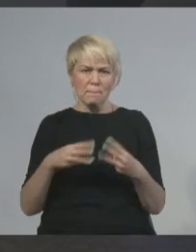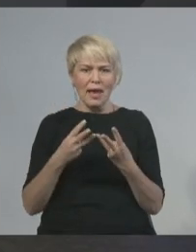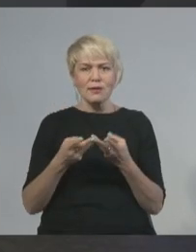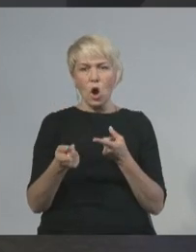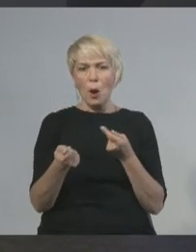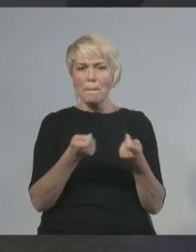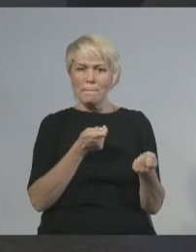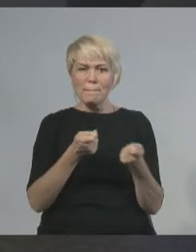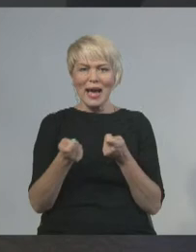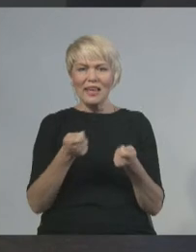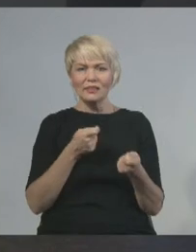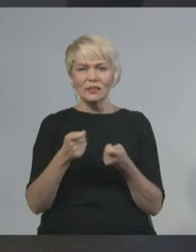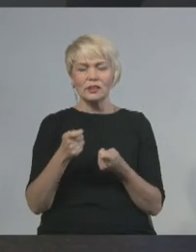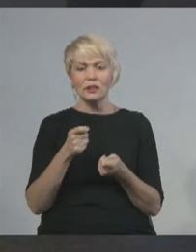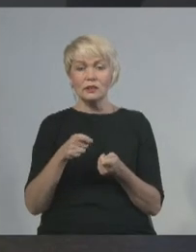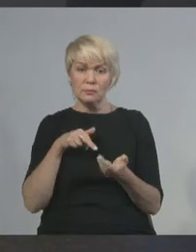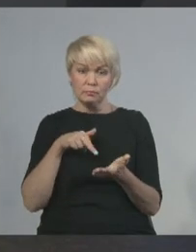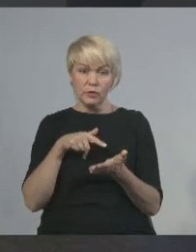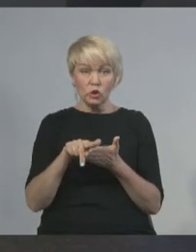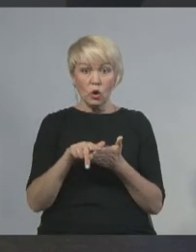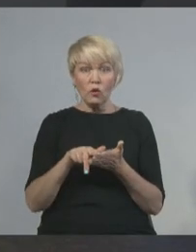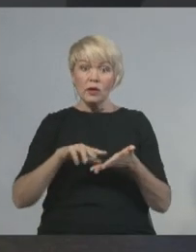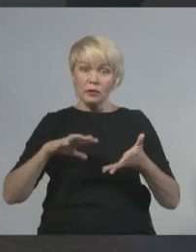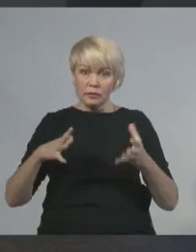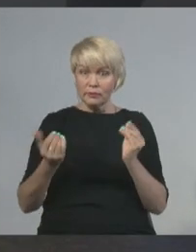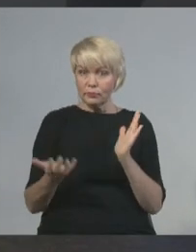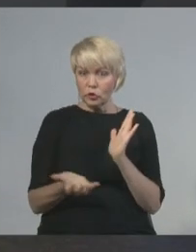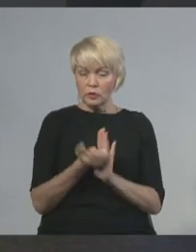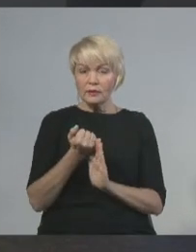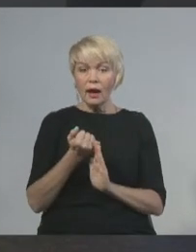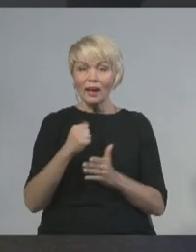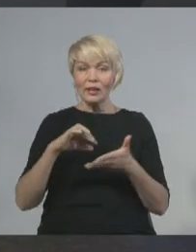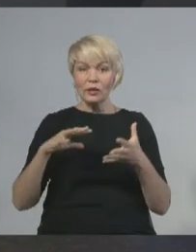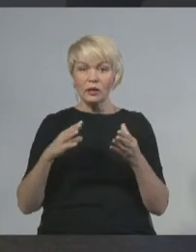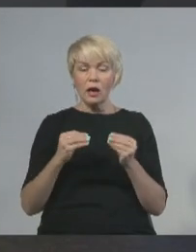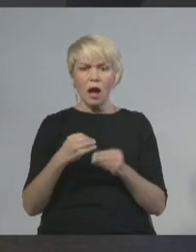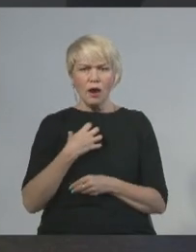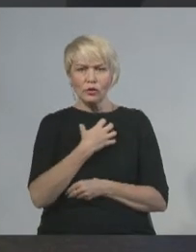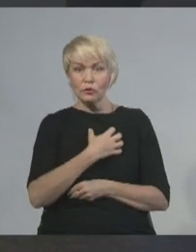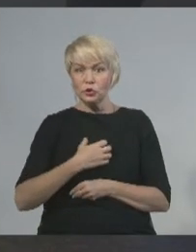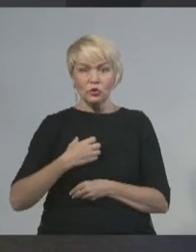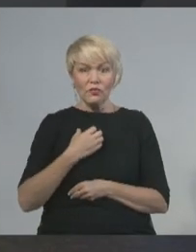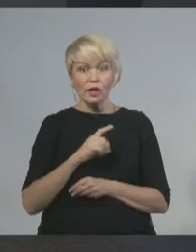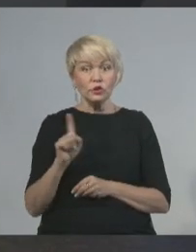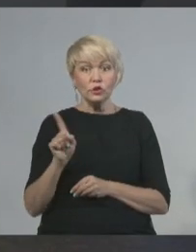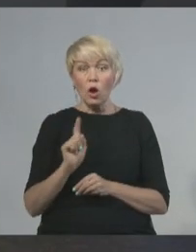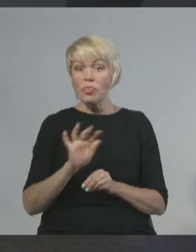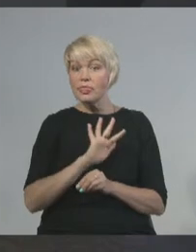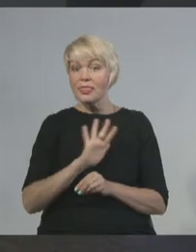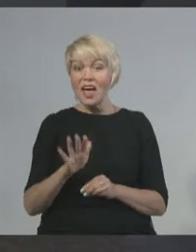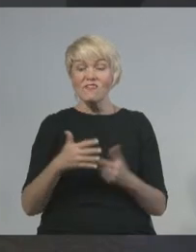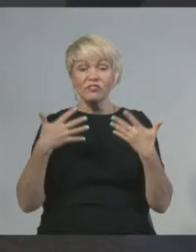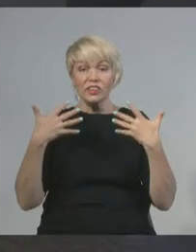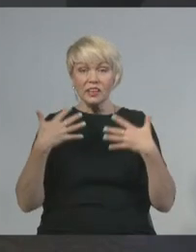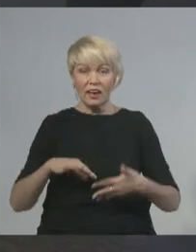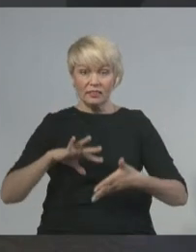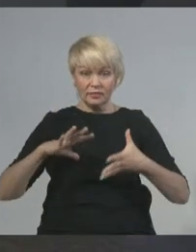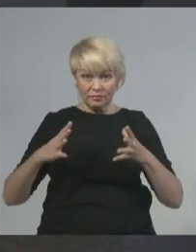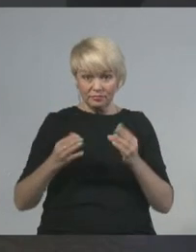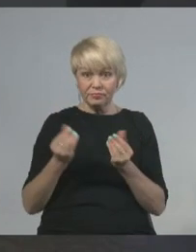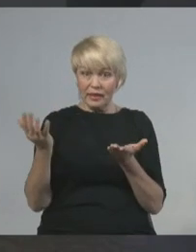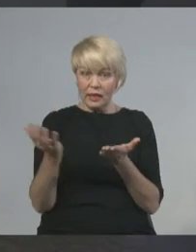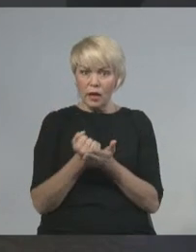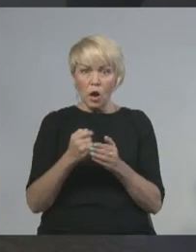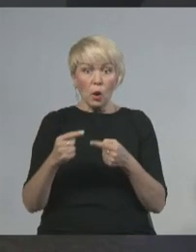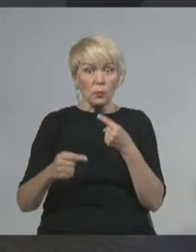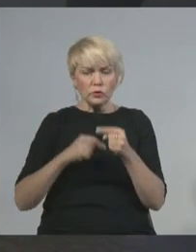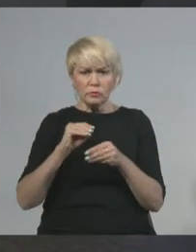manager went and achieved certain results and the key thing is that you didn't lose them so